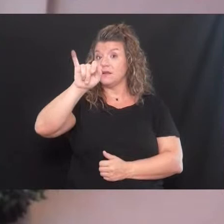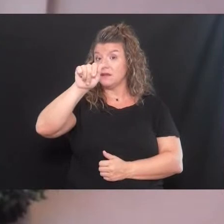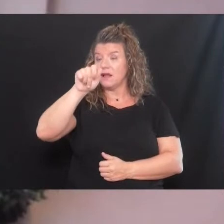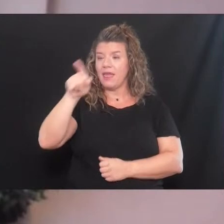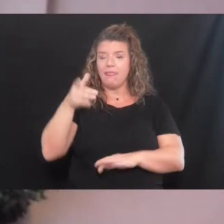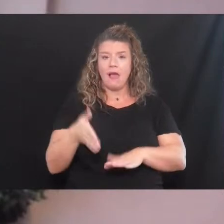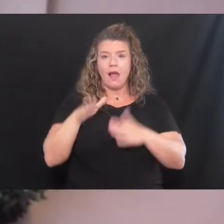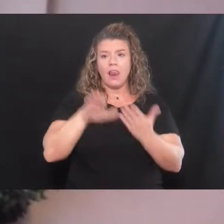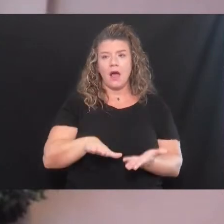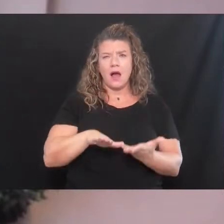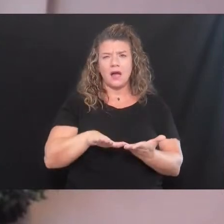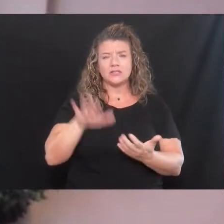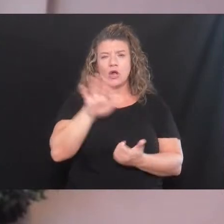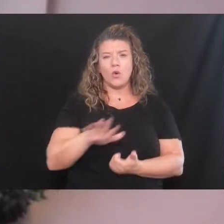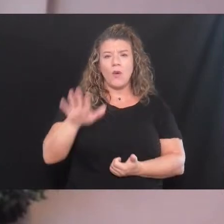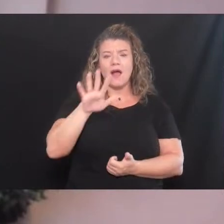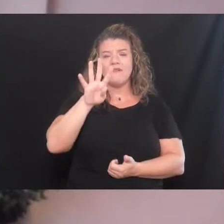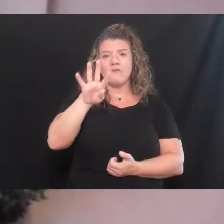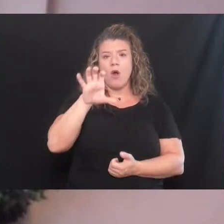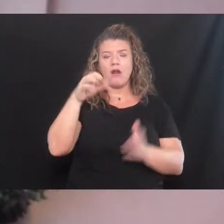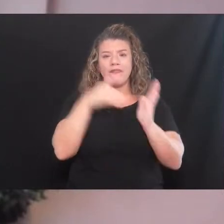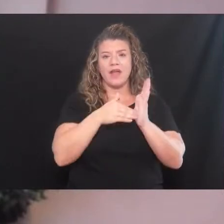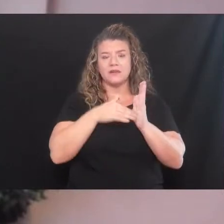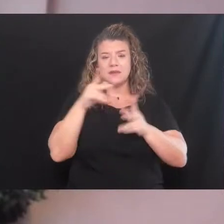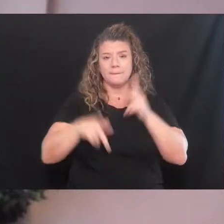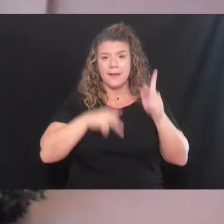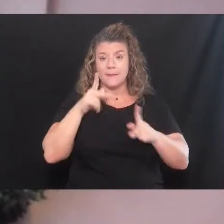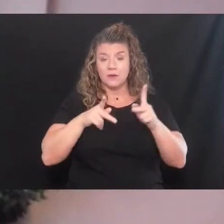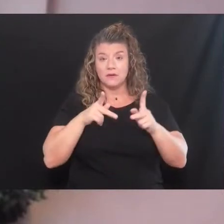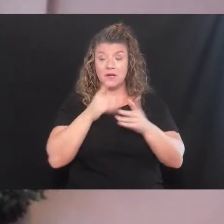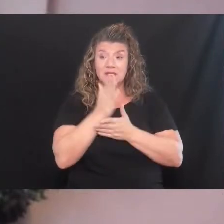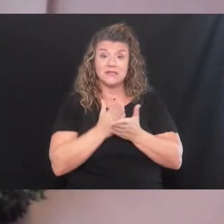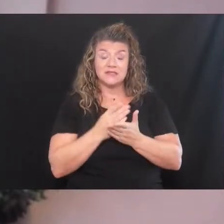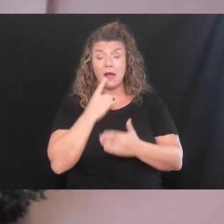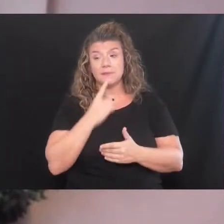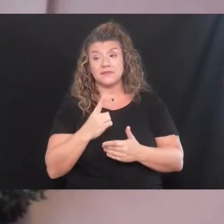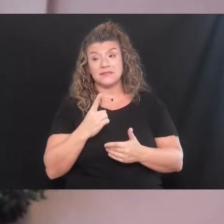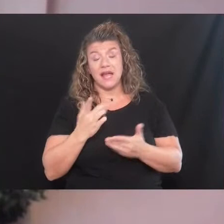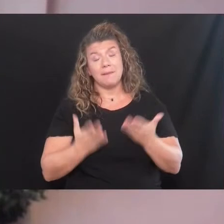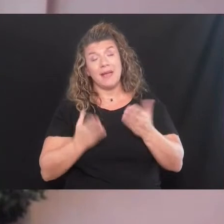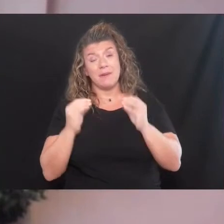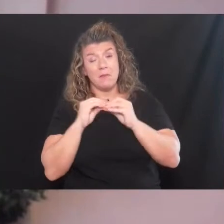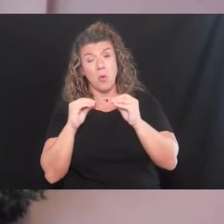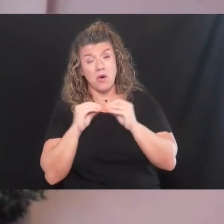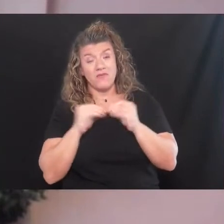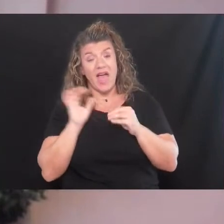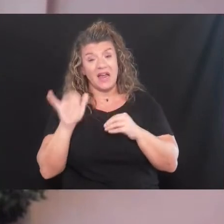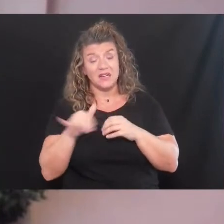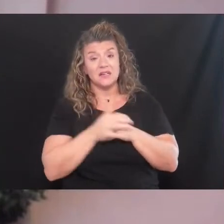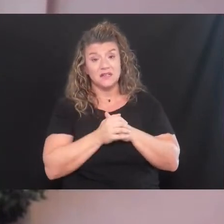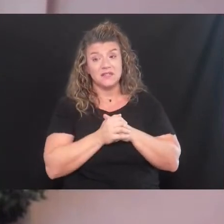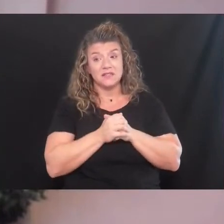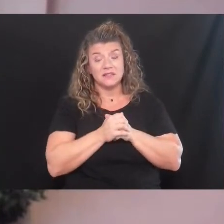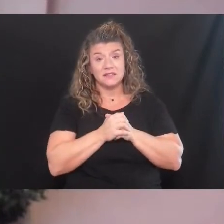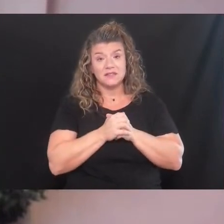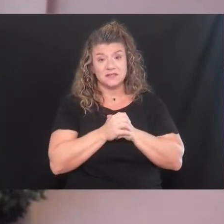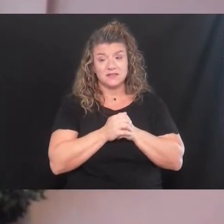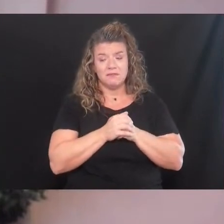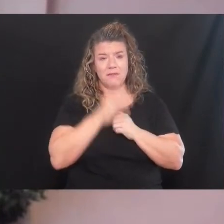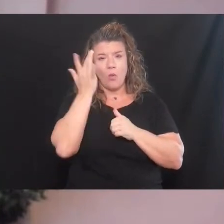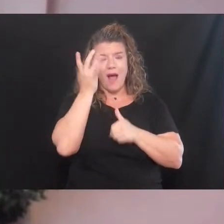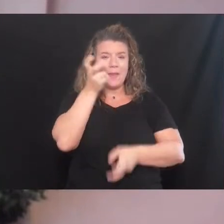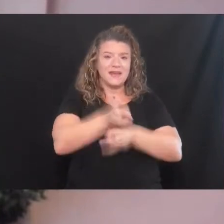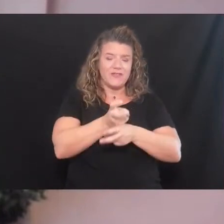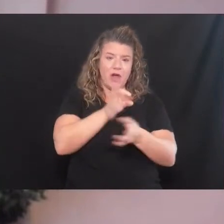lost officially 400,000 people, that some people say maybe multiples of that in reality because of the difficulty